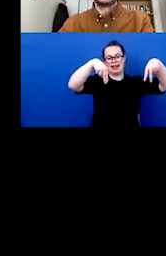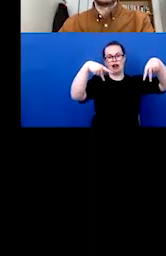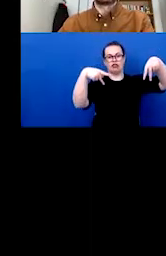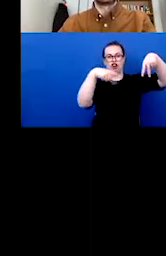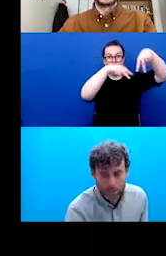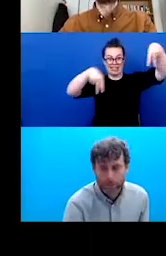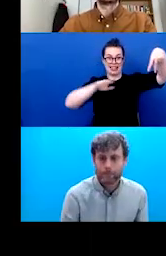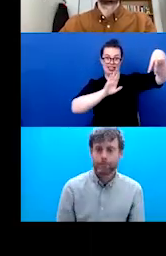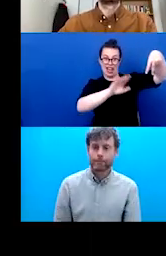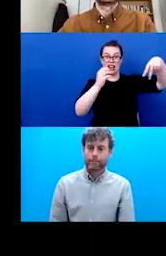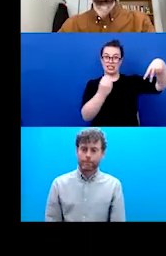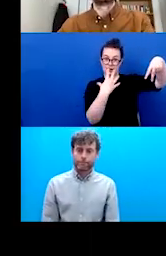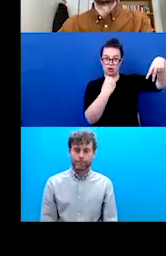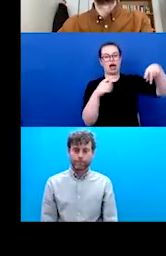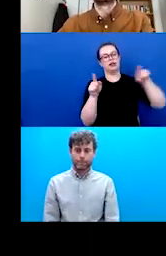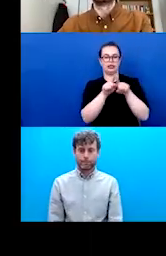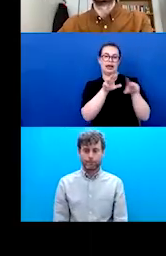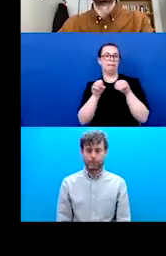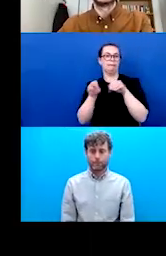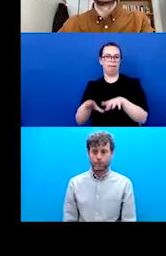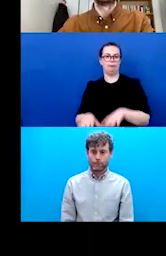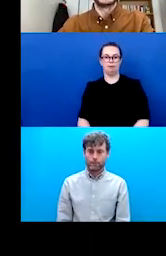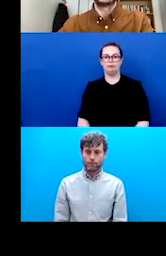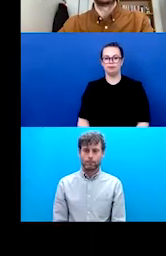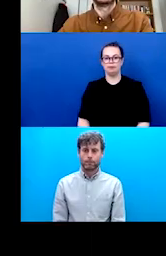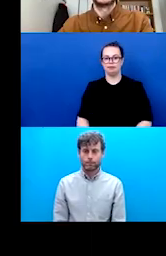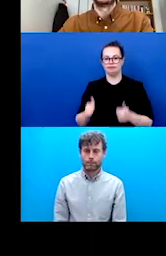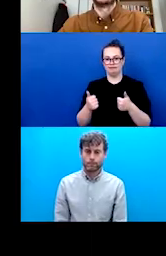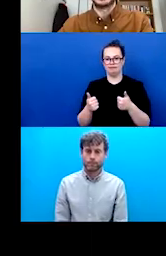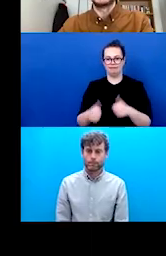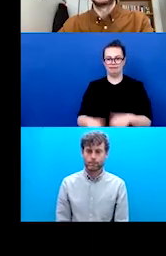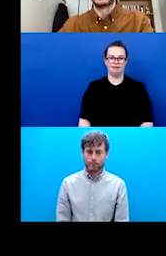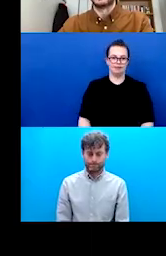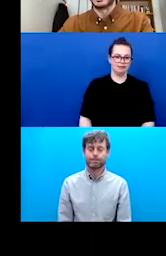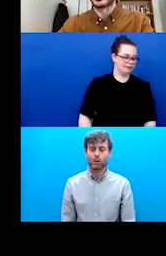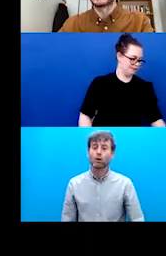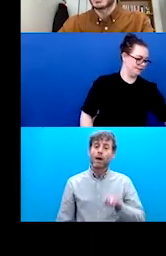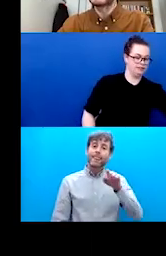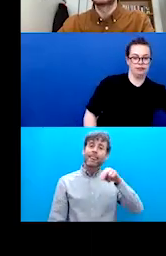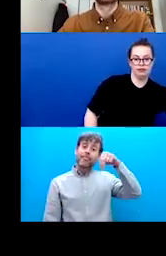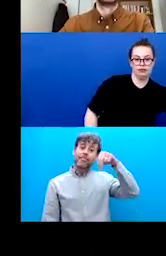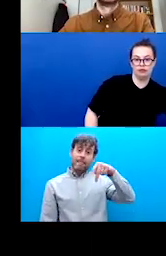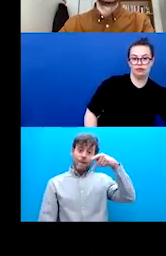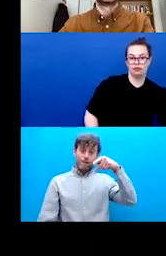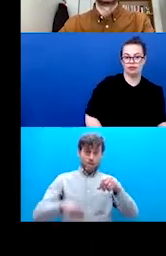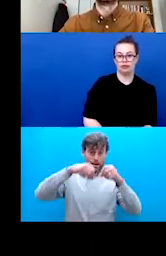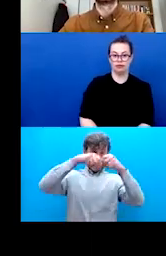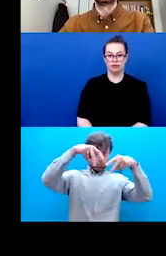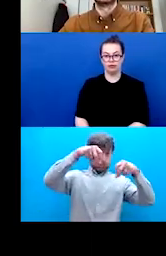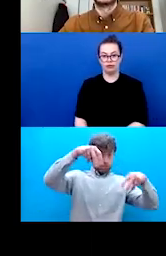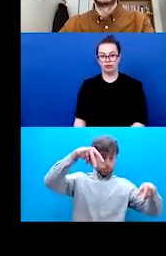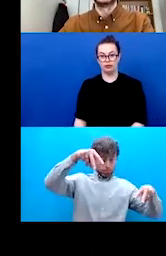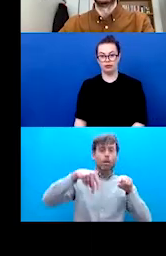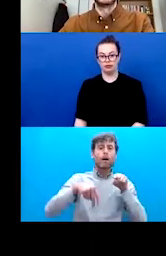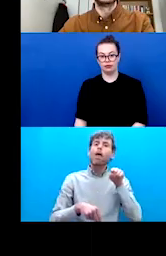So all our noun phrases add the form determiner adjective noun, and as in all our experiments, the